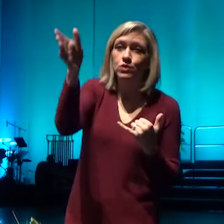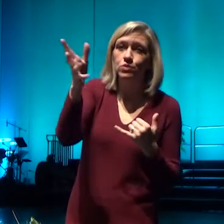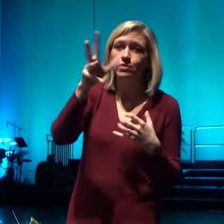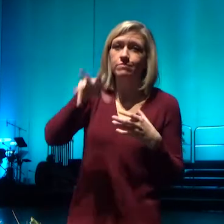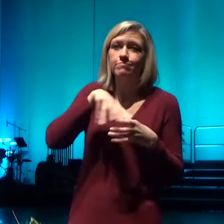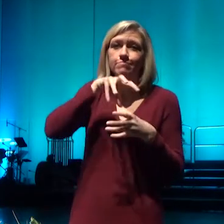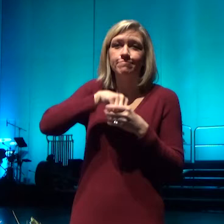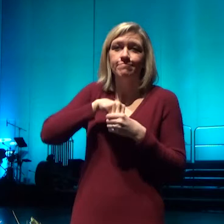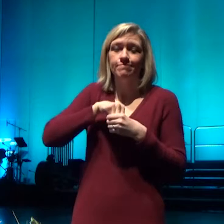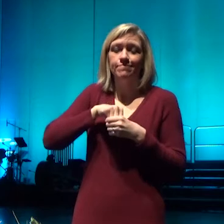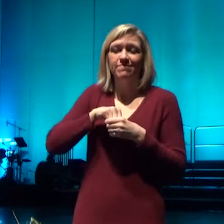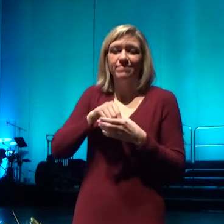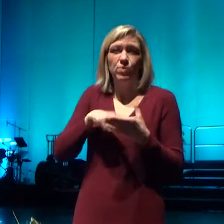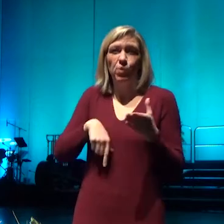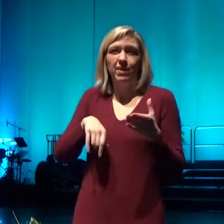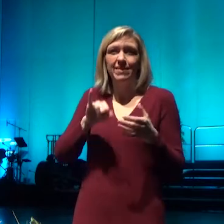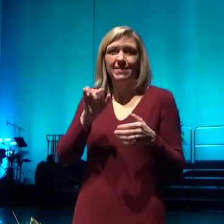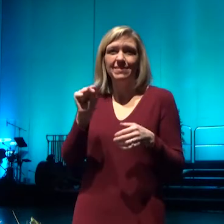what it is.